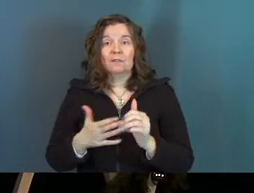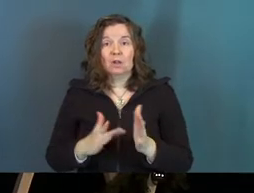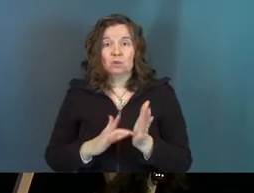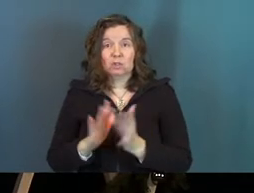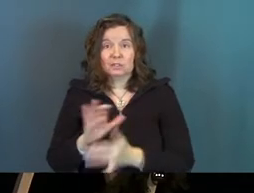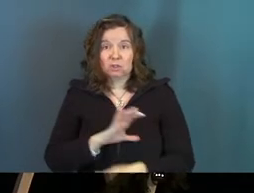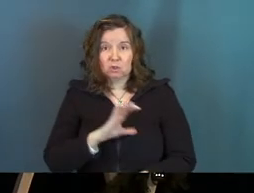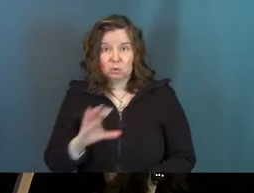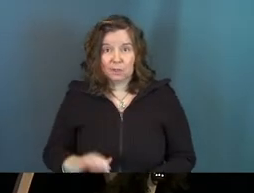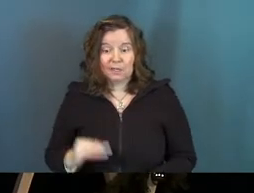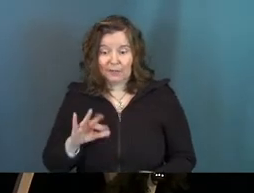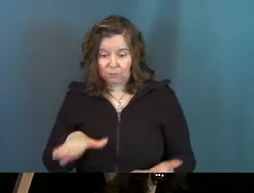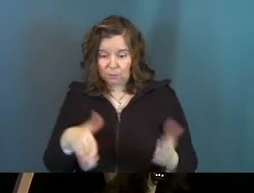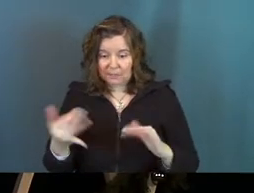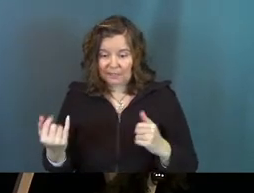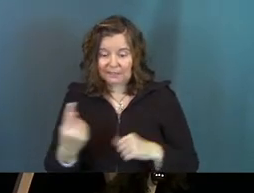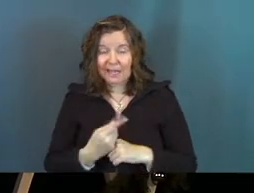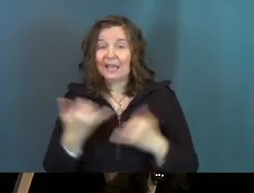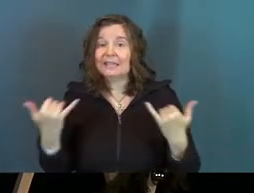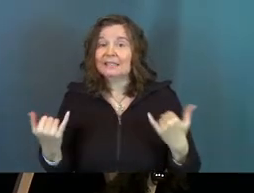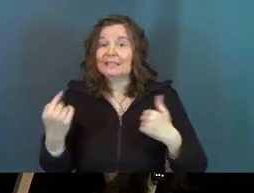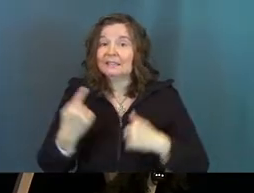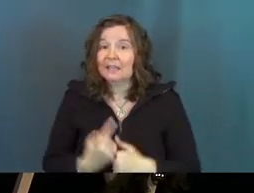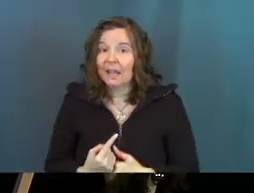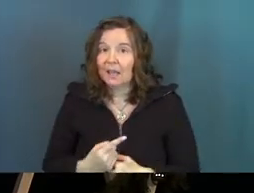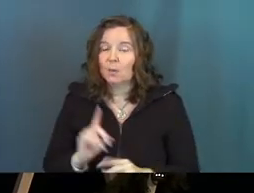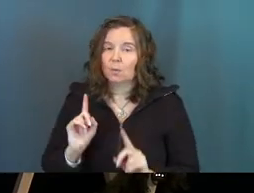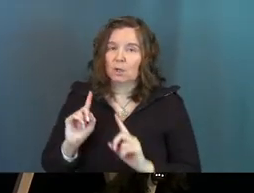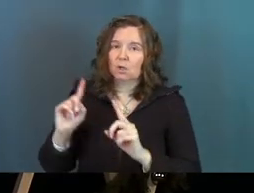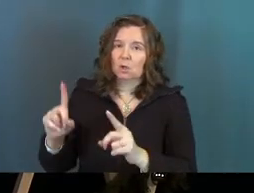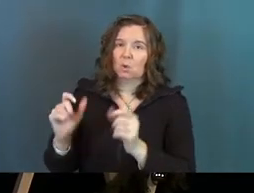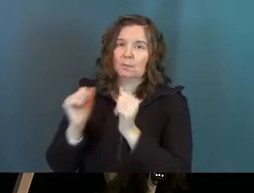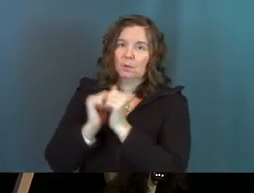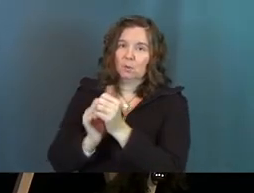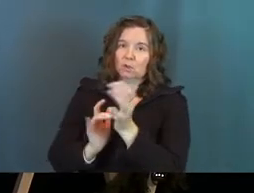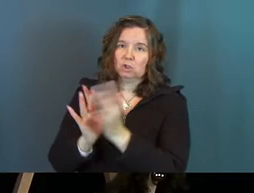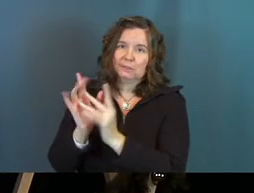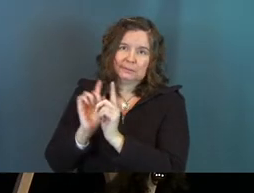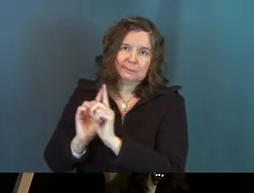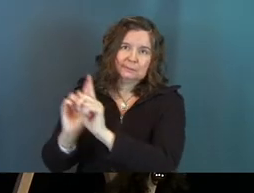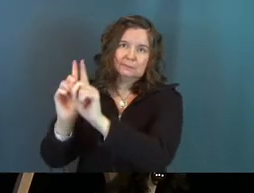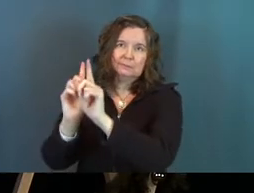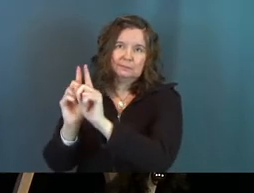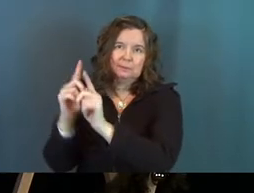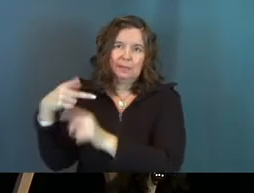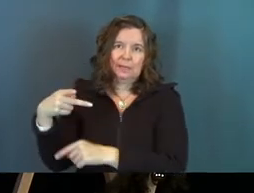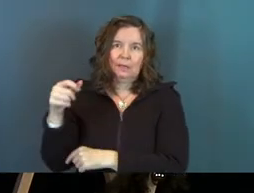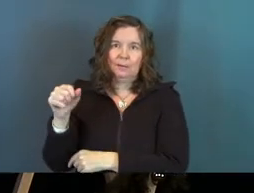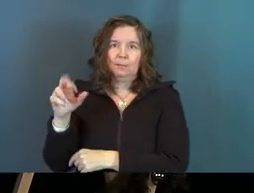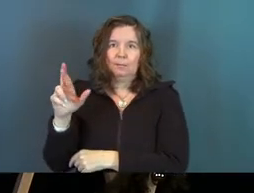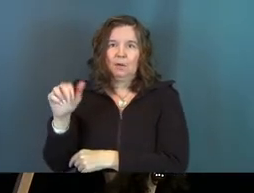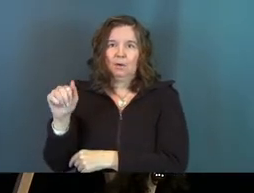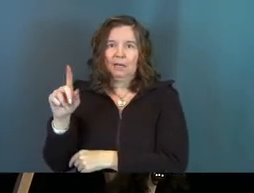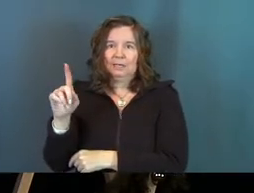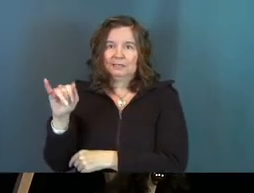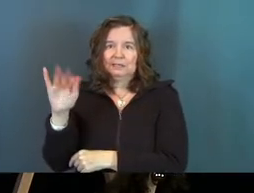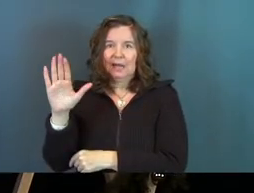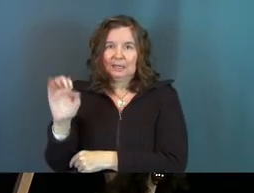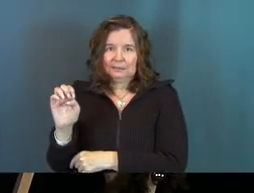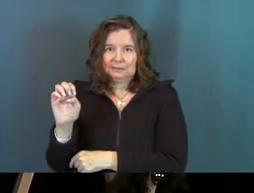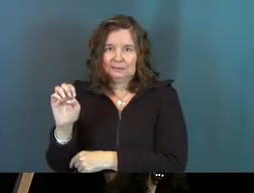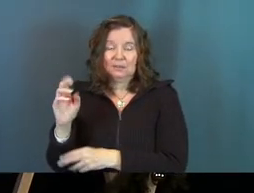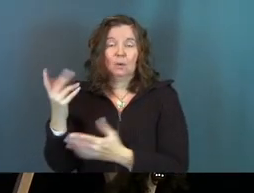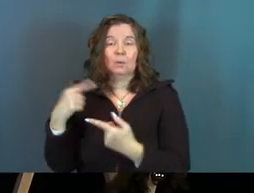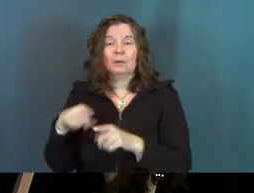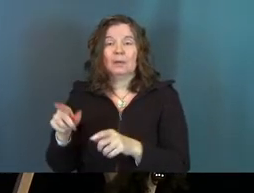Jesus Christ, if we are to die today, today we go to be with Jesus in paradise immediately. We get to go